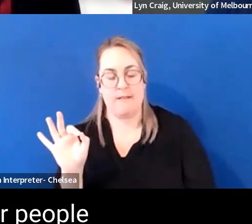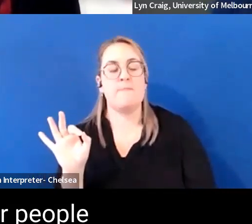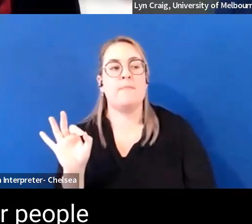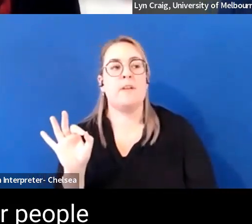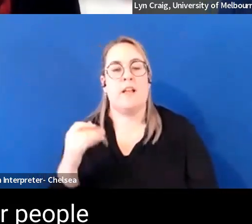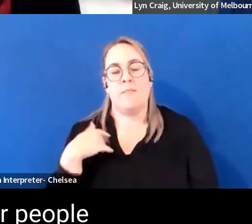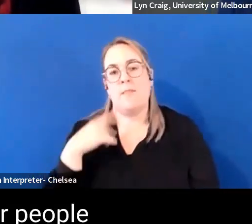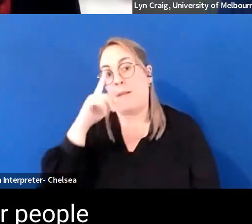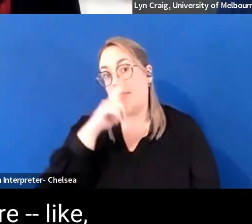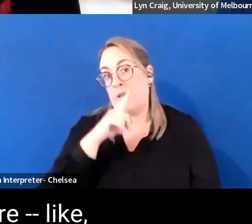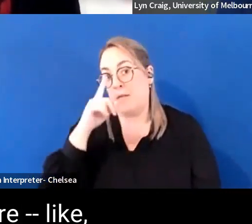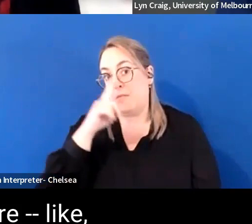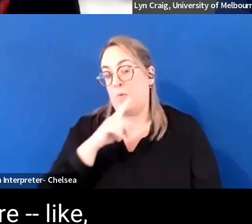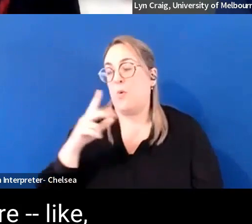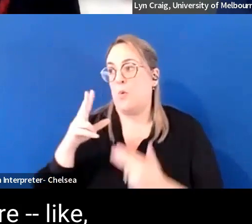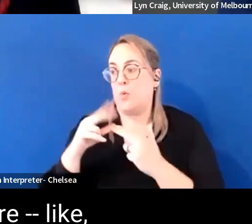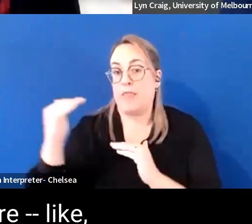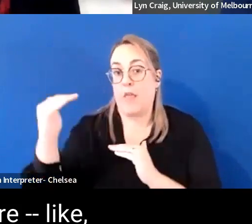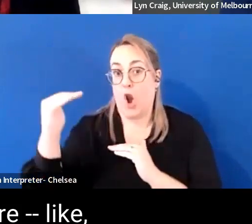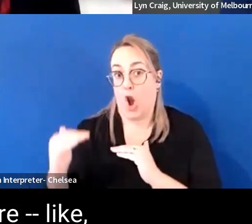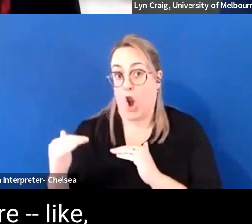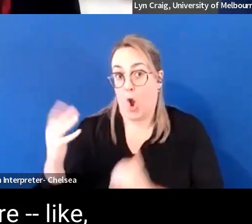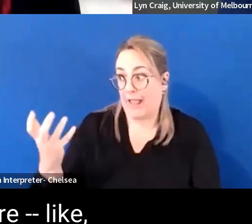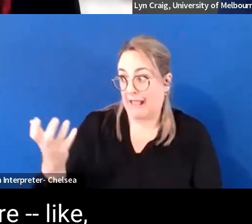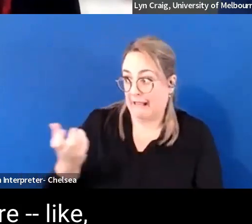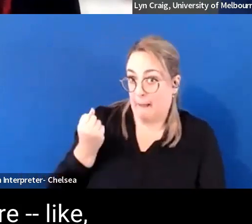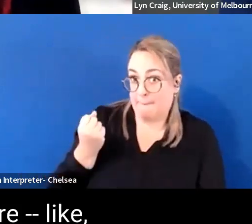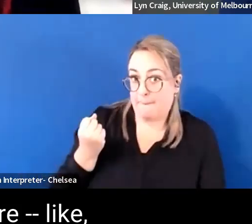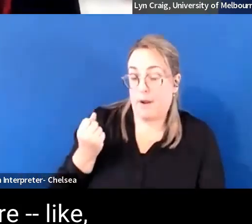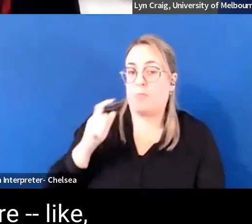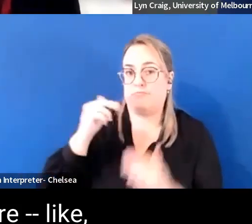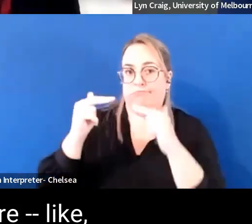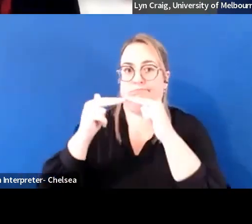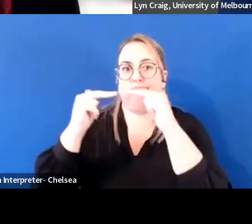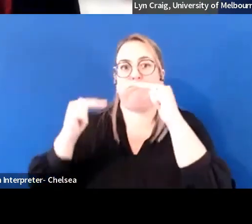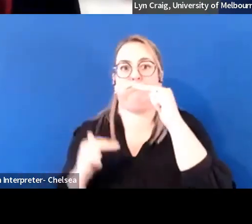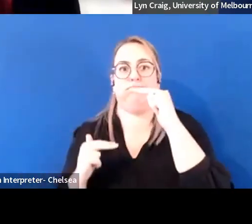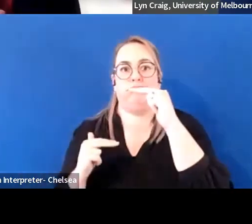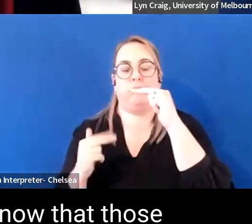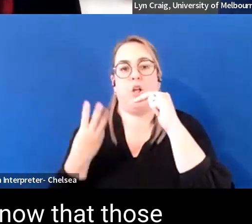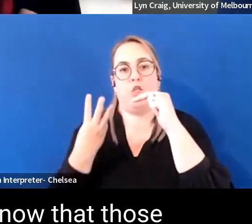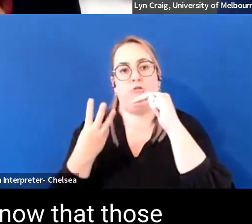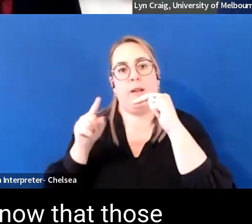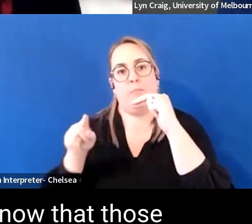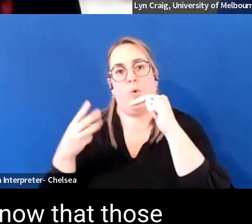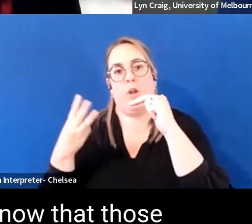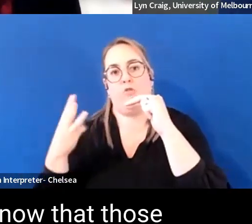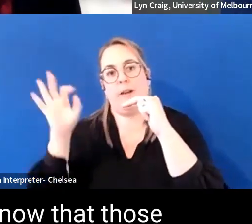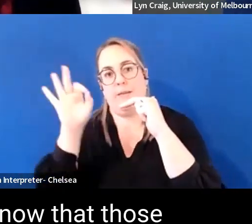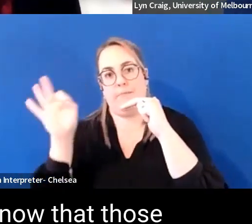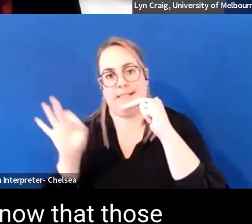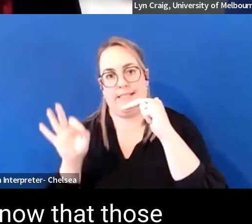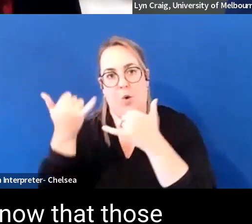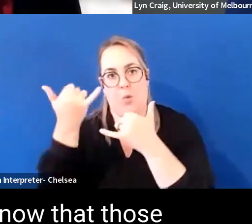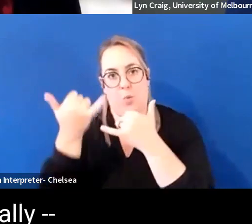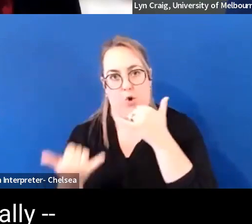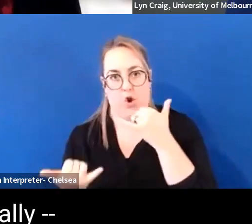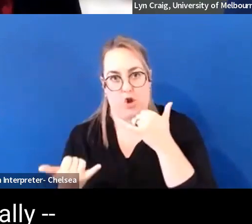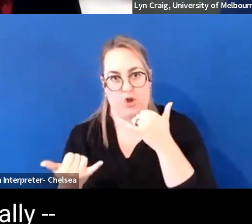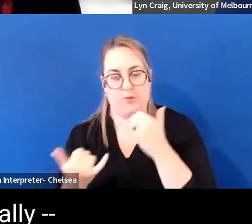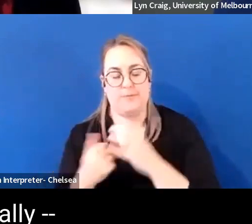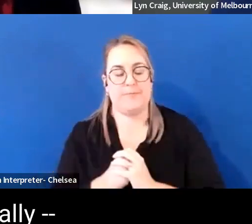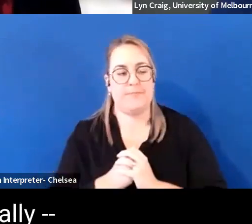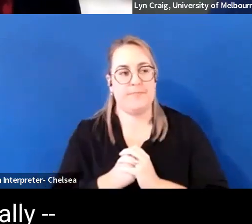lower income households. So they fell more like 3.3% essentially. And of course, we know that those lower income households